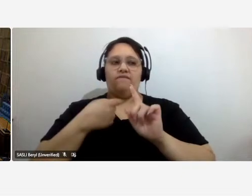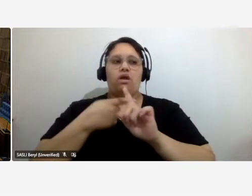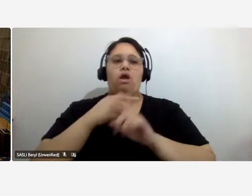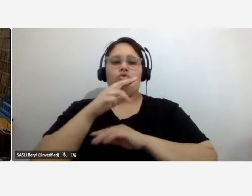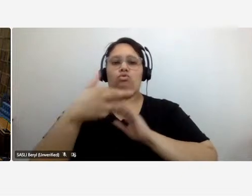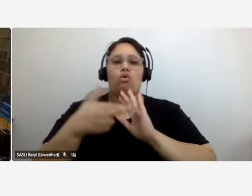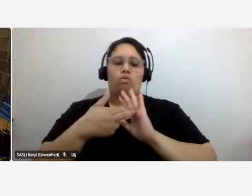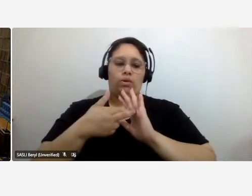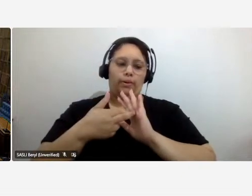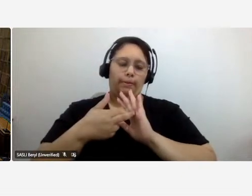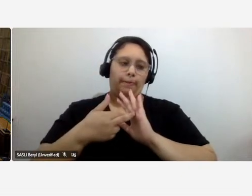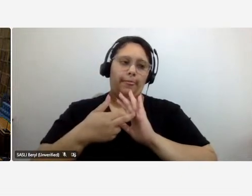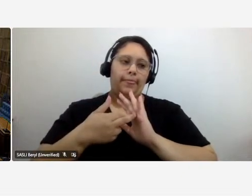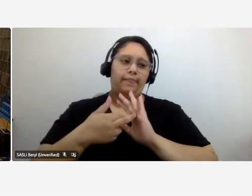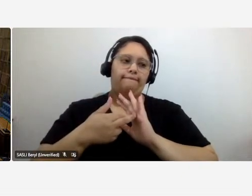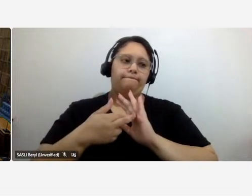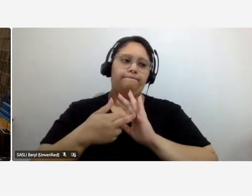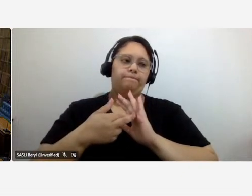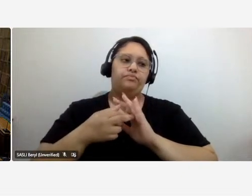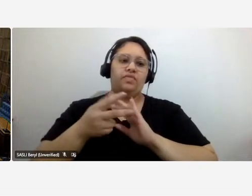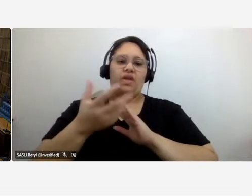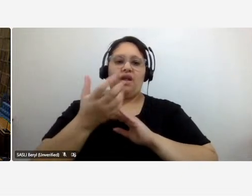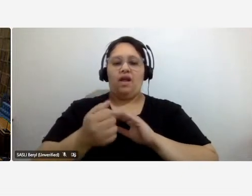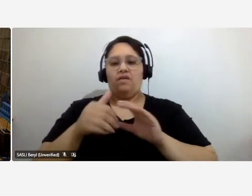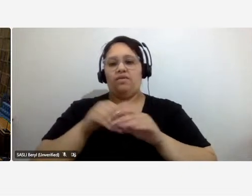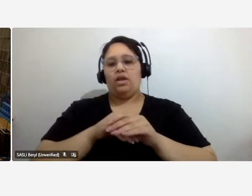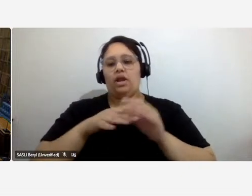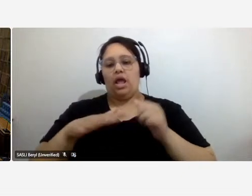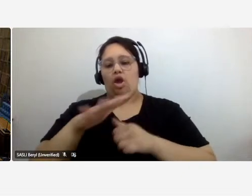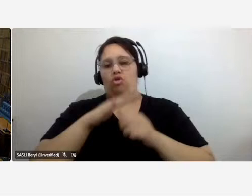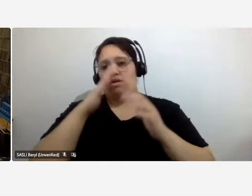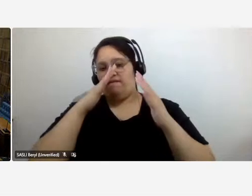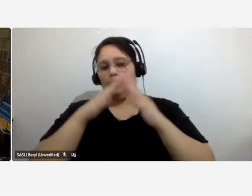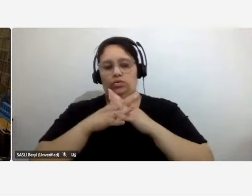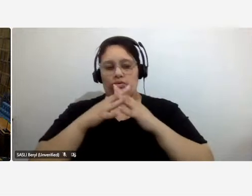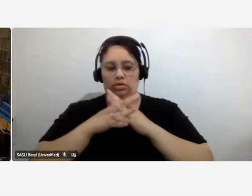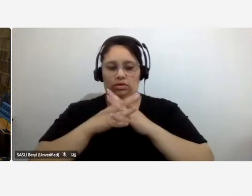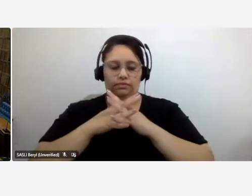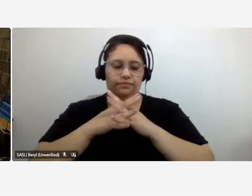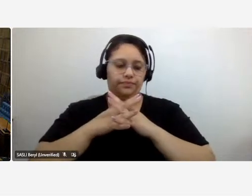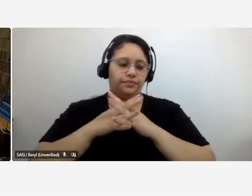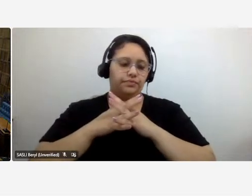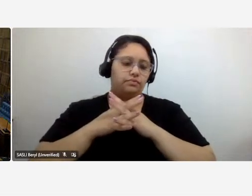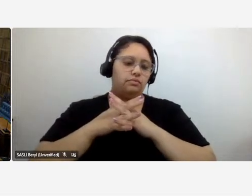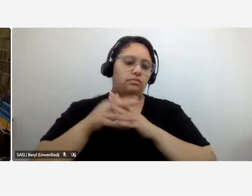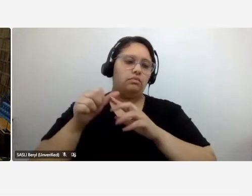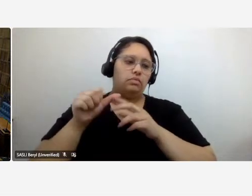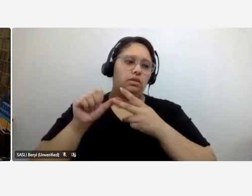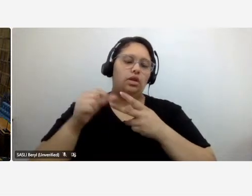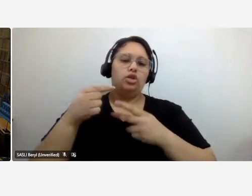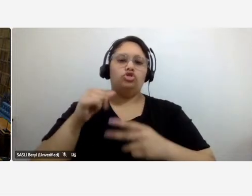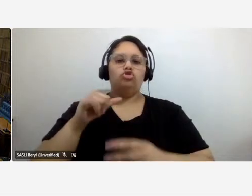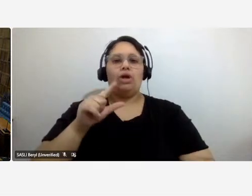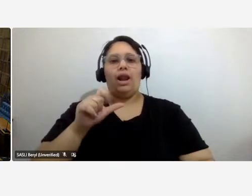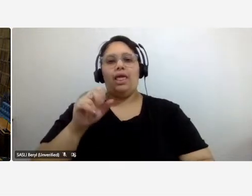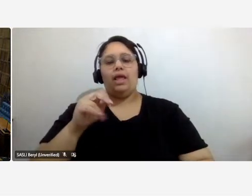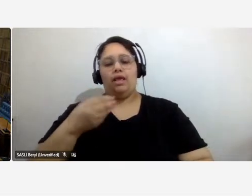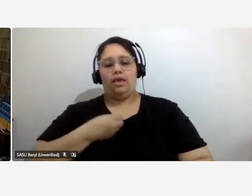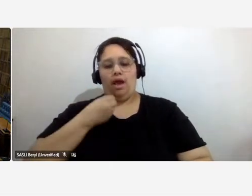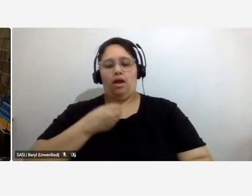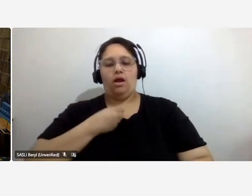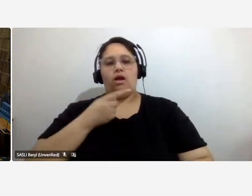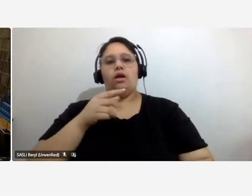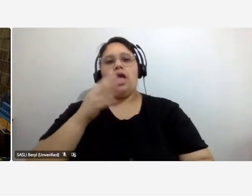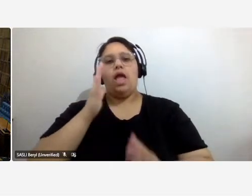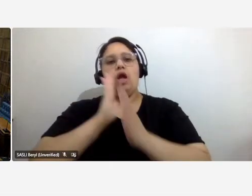role that is played in the area of Worcester. And then with Jolene Young Heritage Consultancy, they